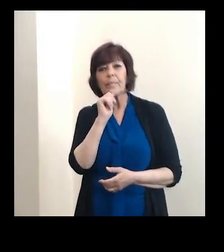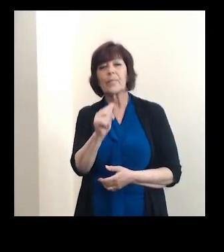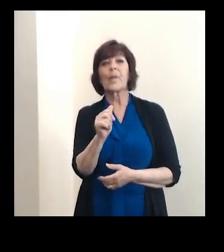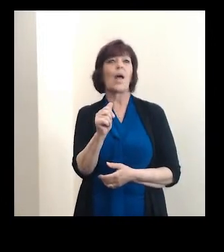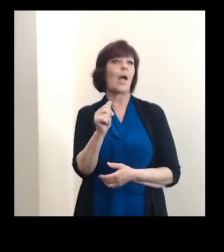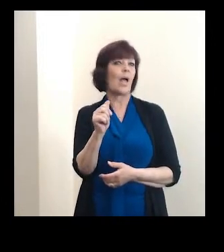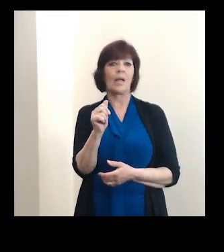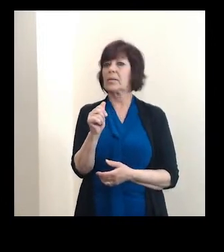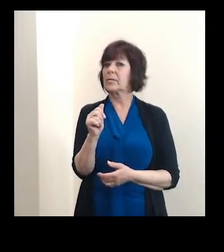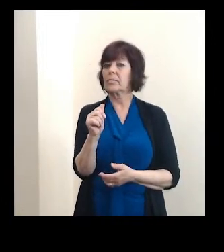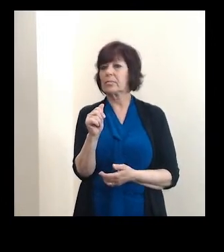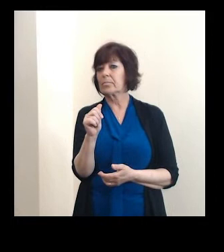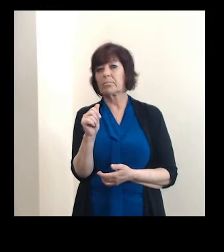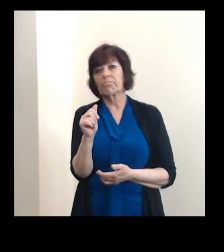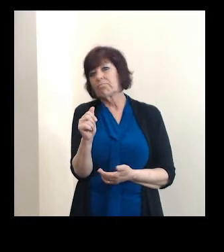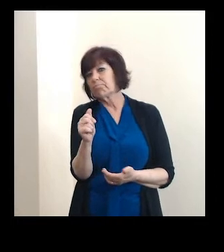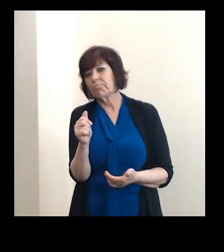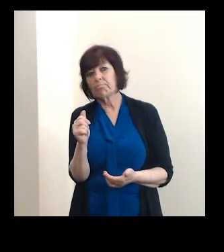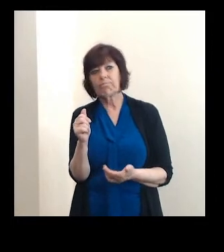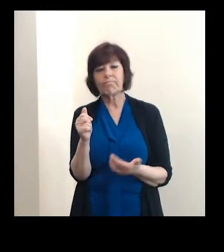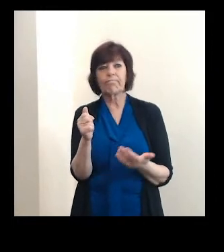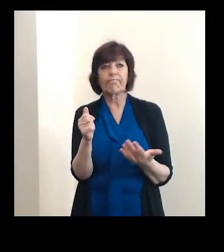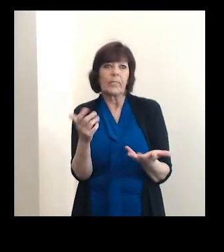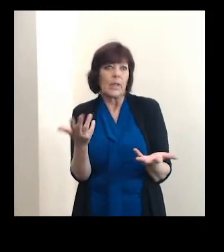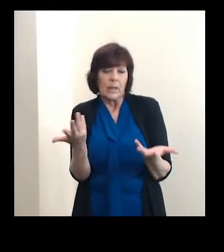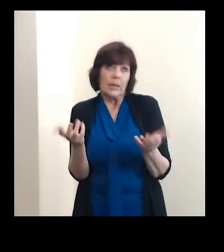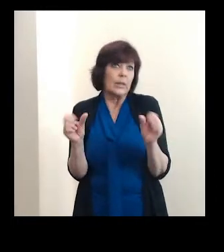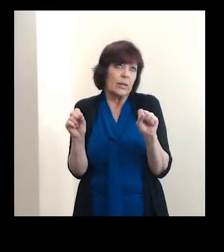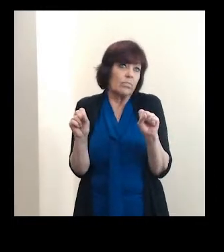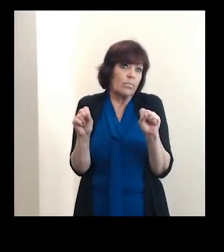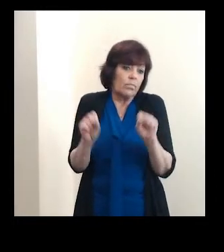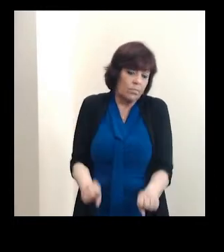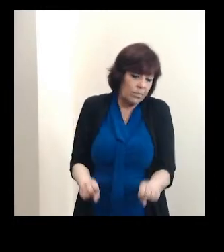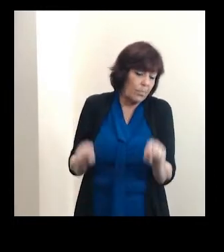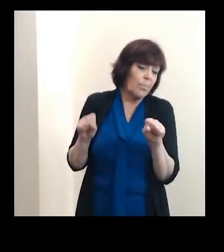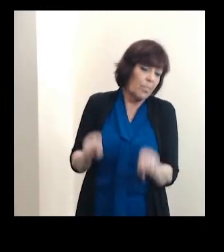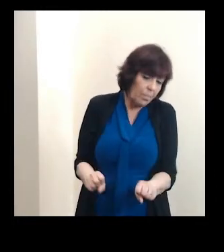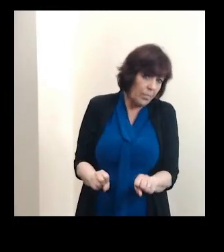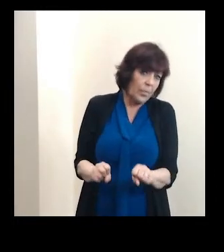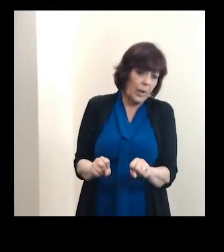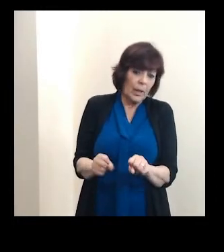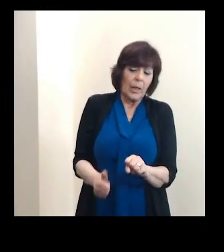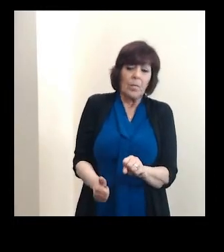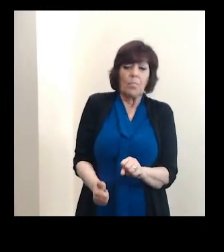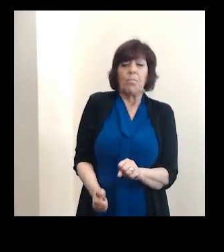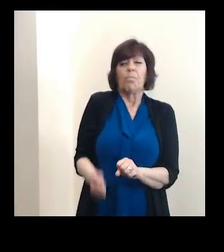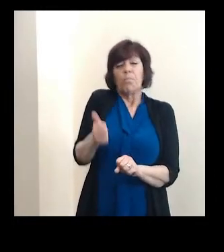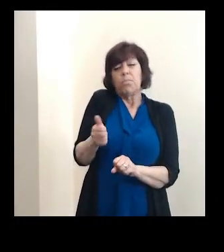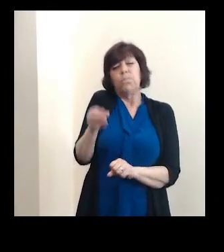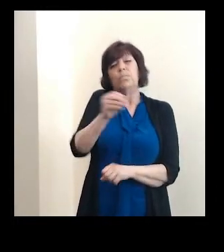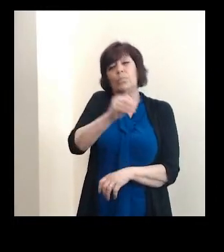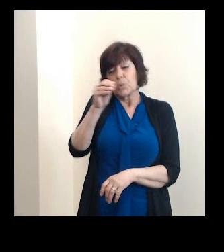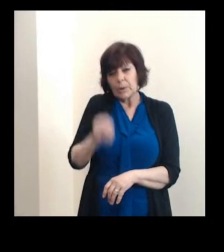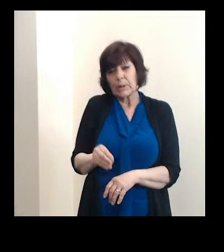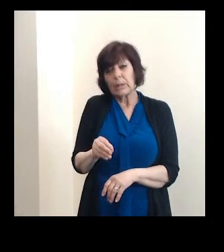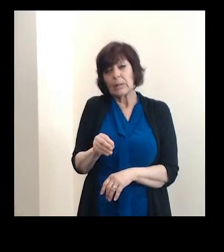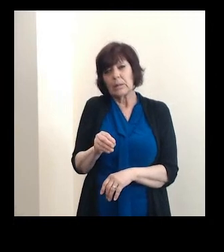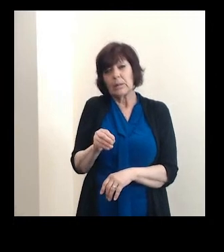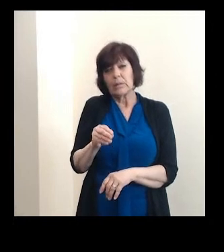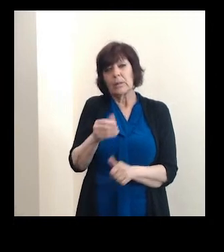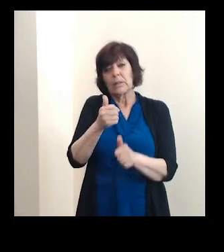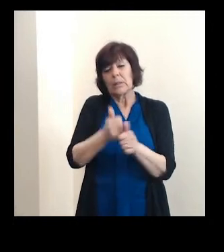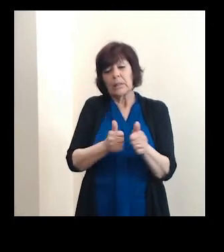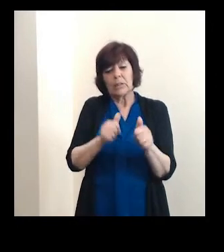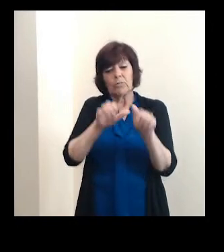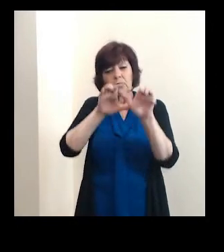realm of possibility that there's been younger individuals that are the preponderance, or not preponderance, the larger percentage, I should say, per age category,